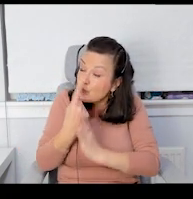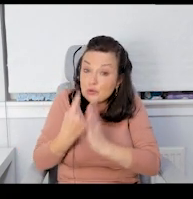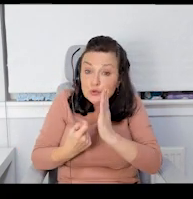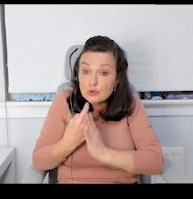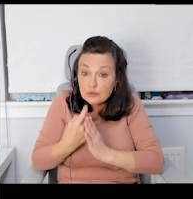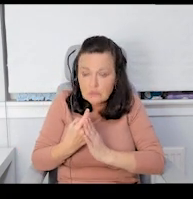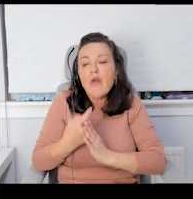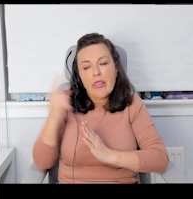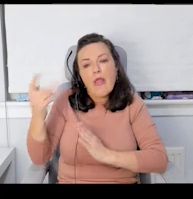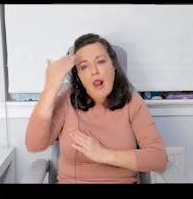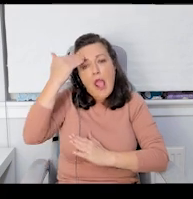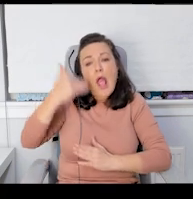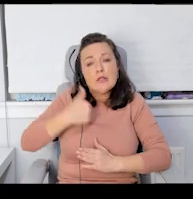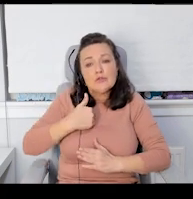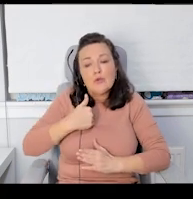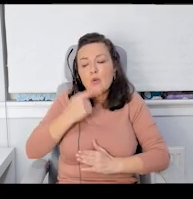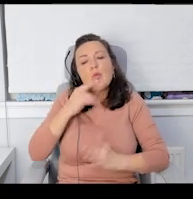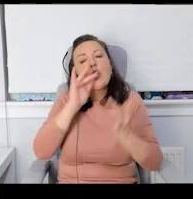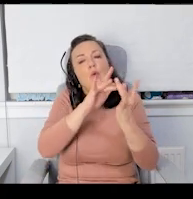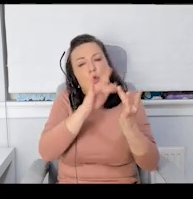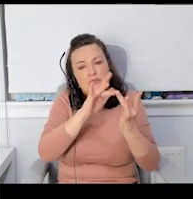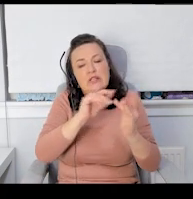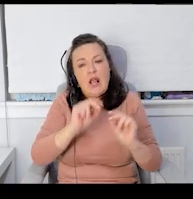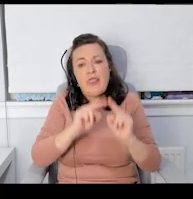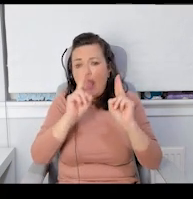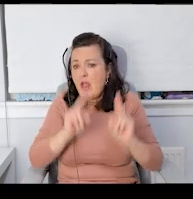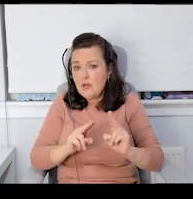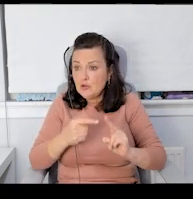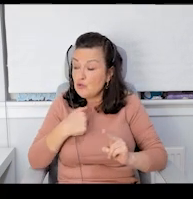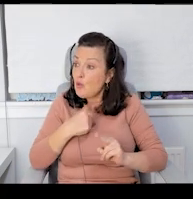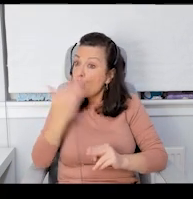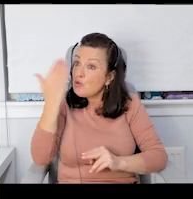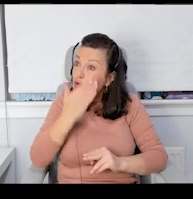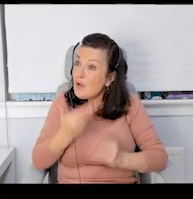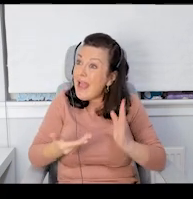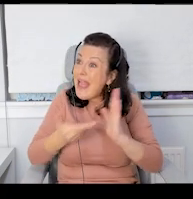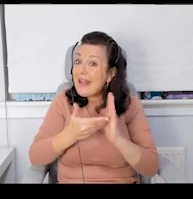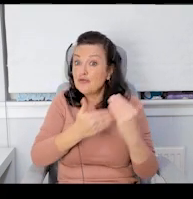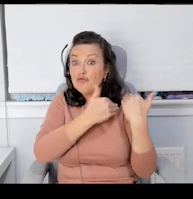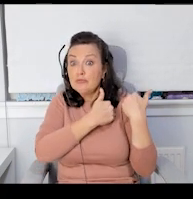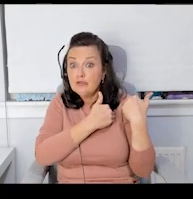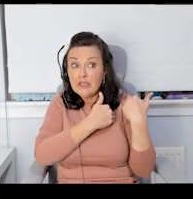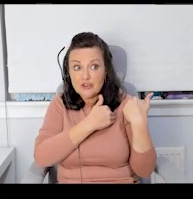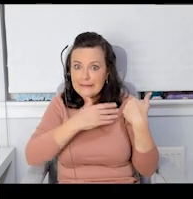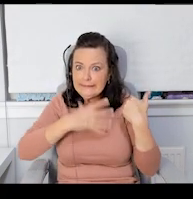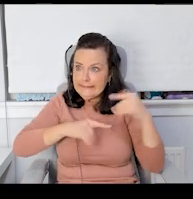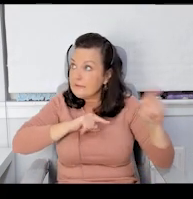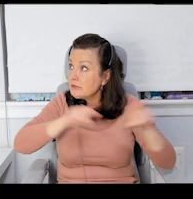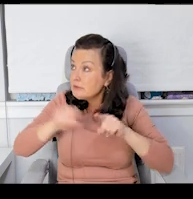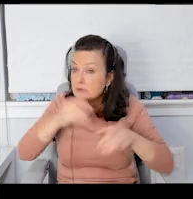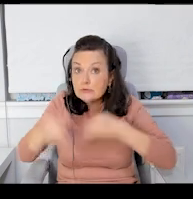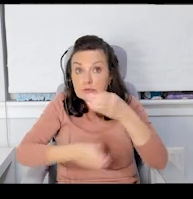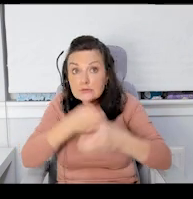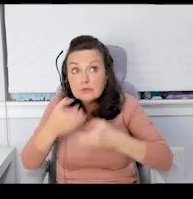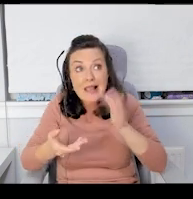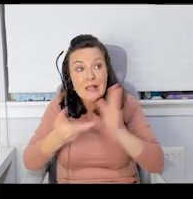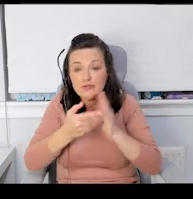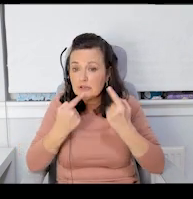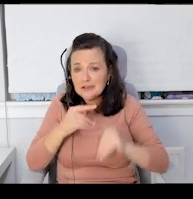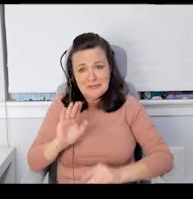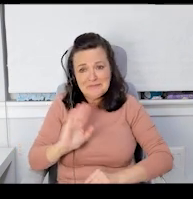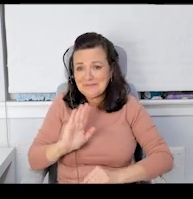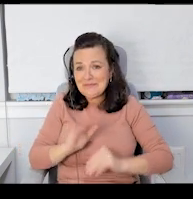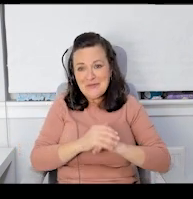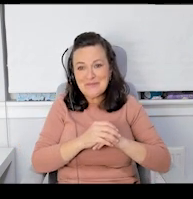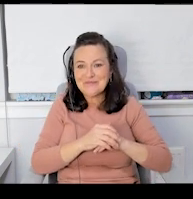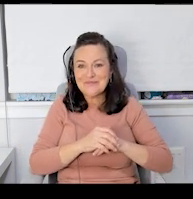need it. It's not an added burden to have to put a cover teacher in the class. Fantastic. Thanks for that, Pam, and also